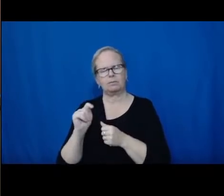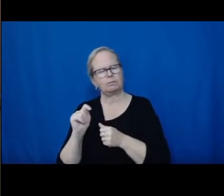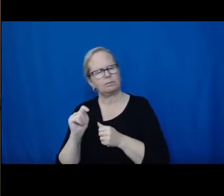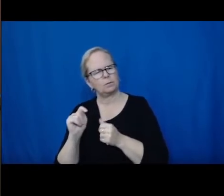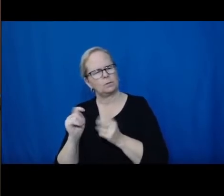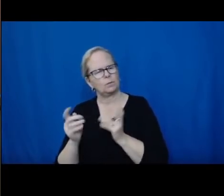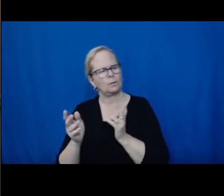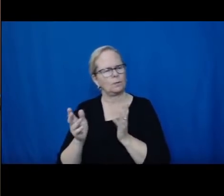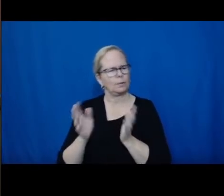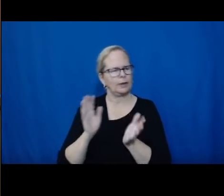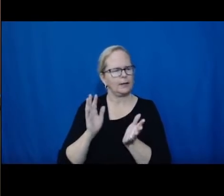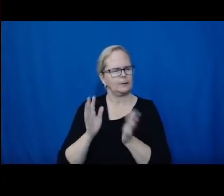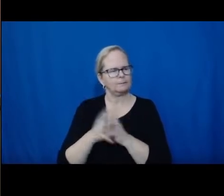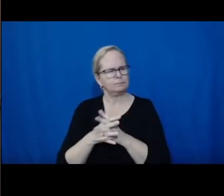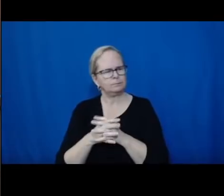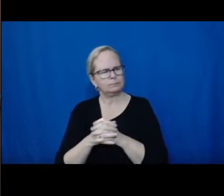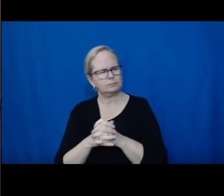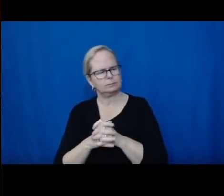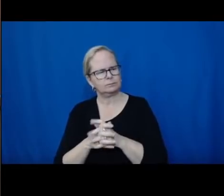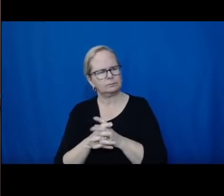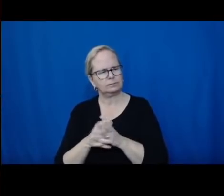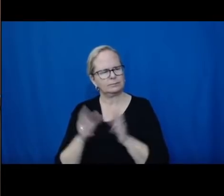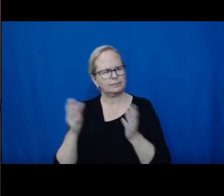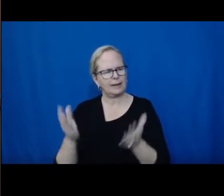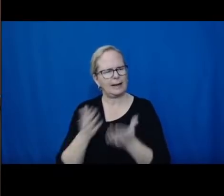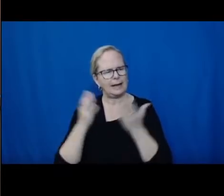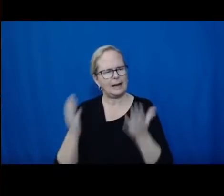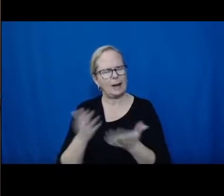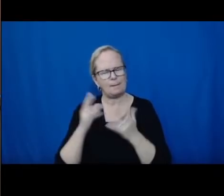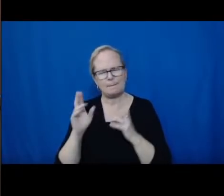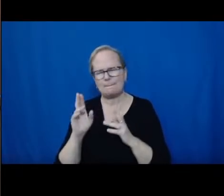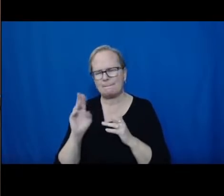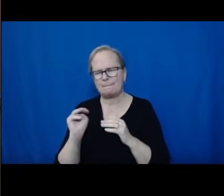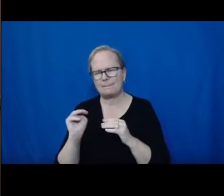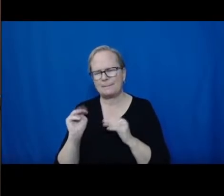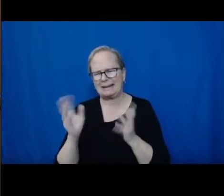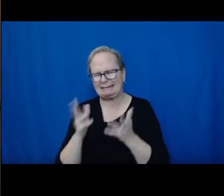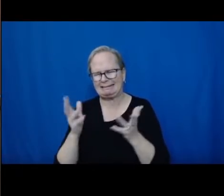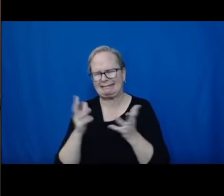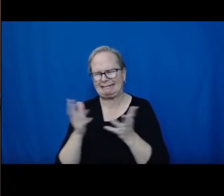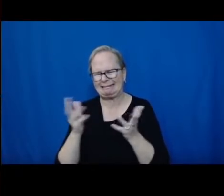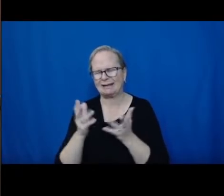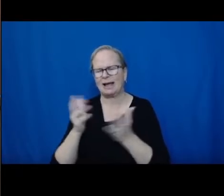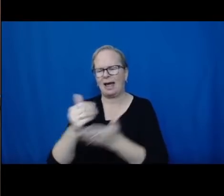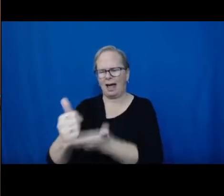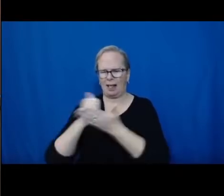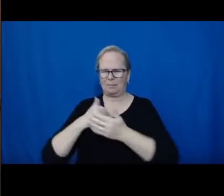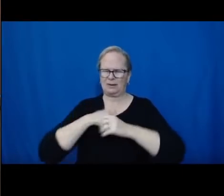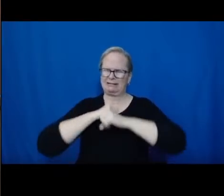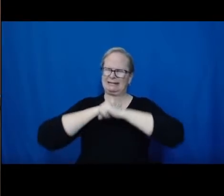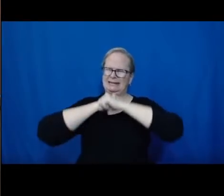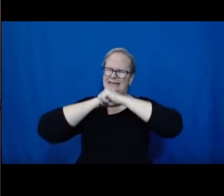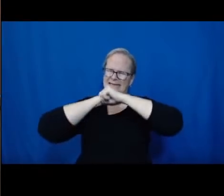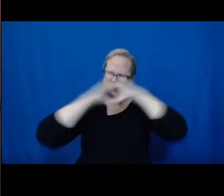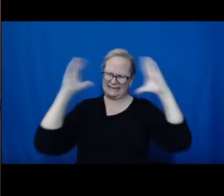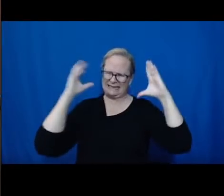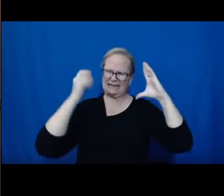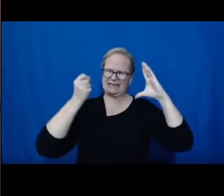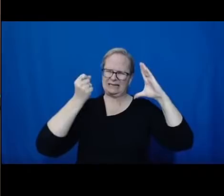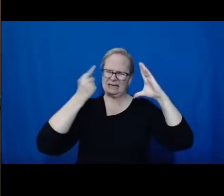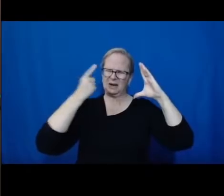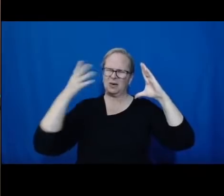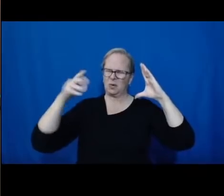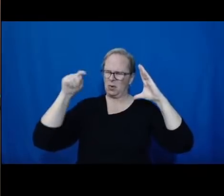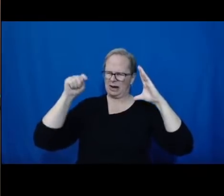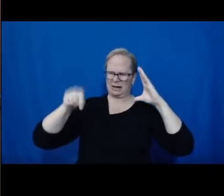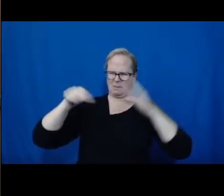I would help me, all of us, understand that process